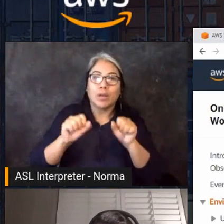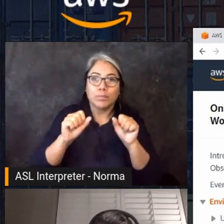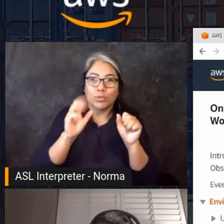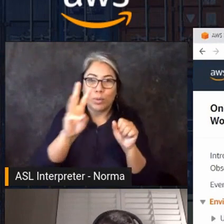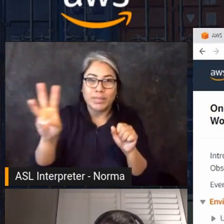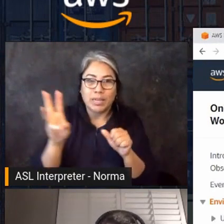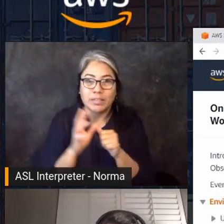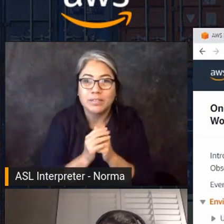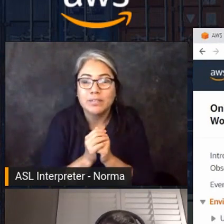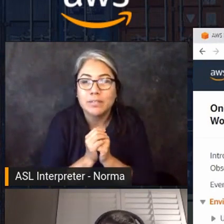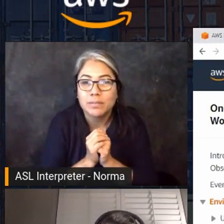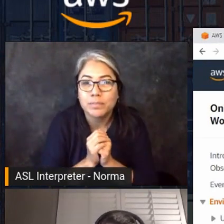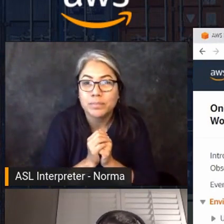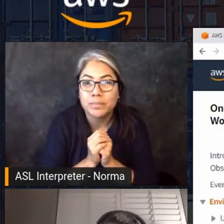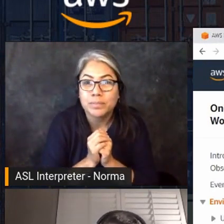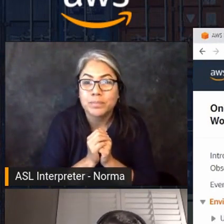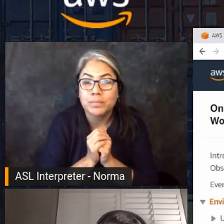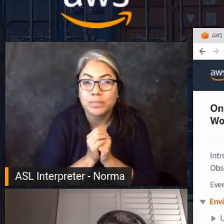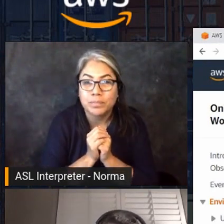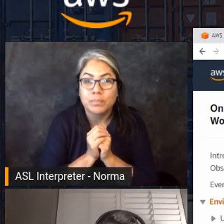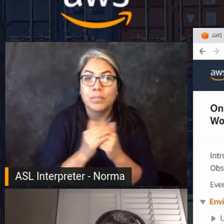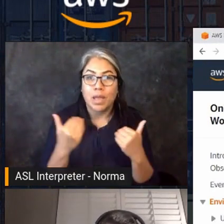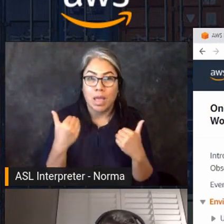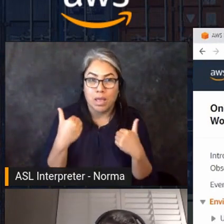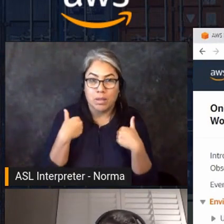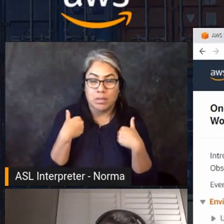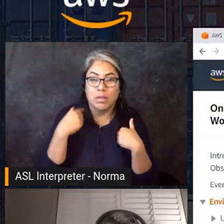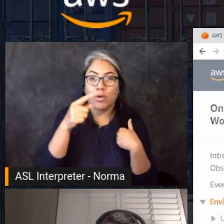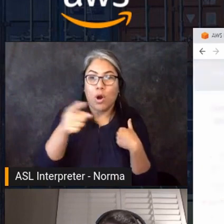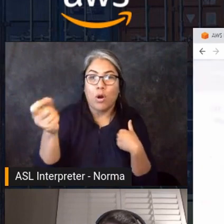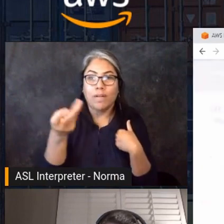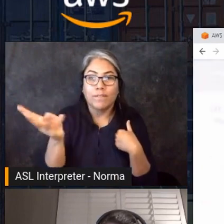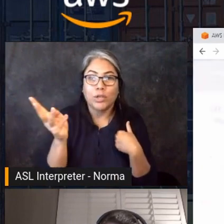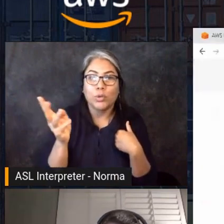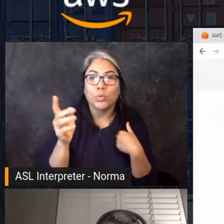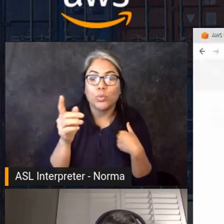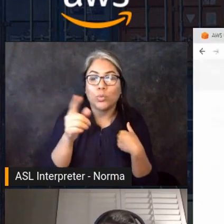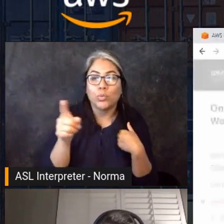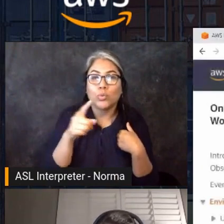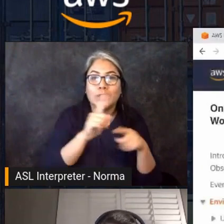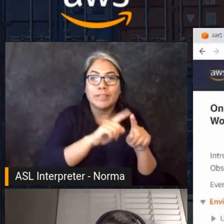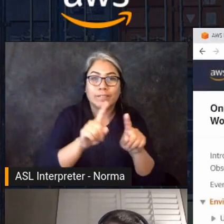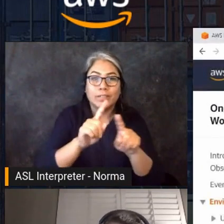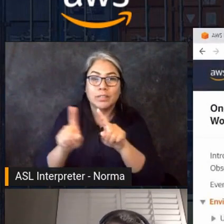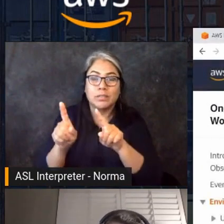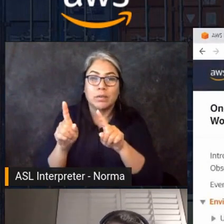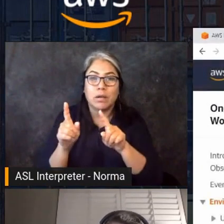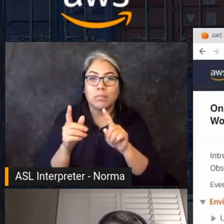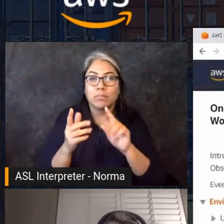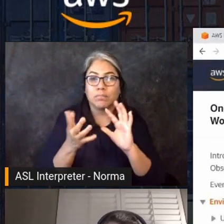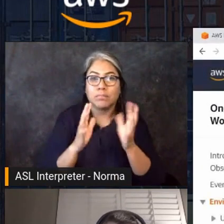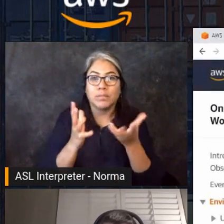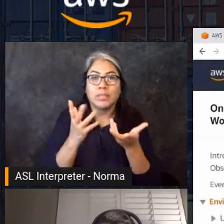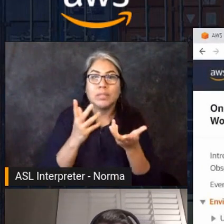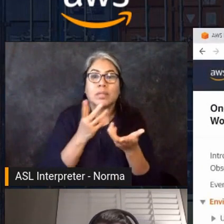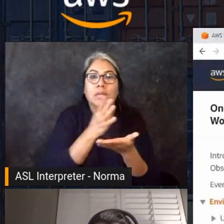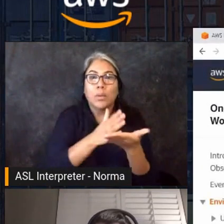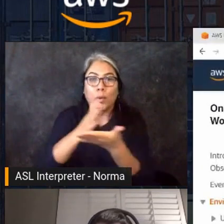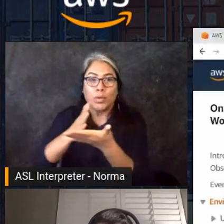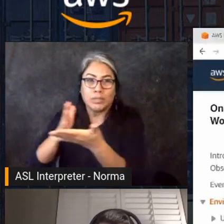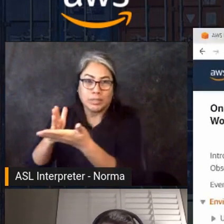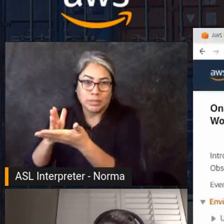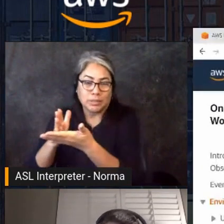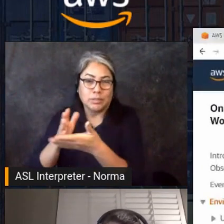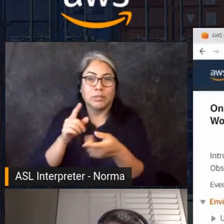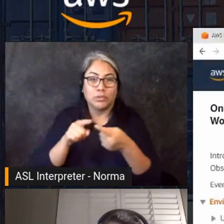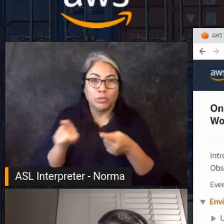different components. So we have our front end. This is EKS. Actually, that made it too small. This is EKS running on top of